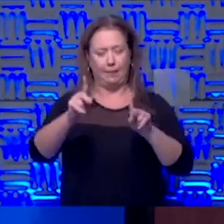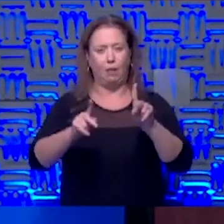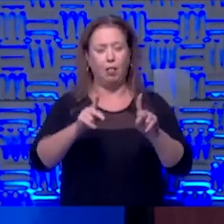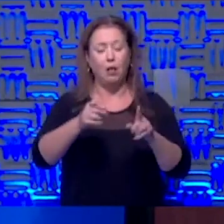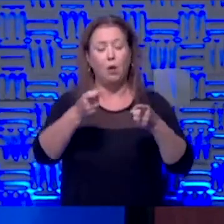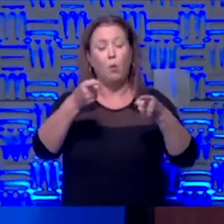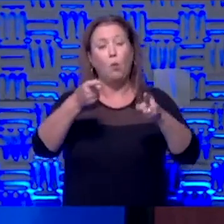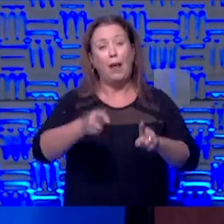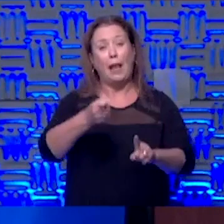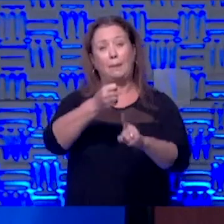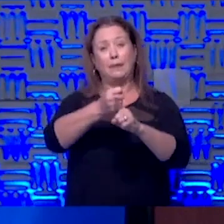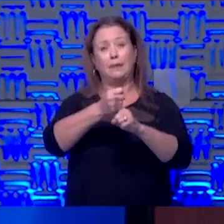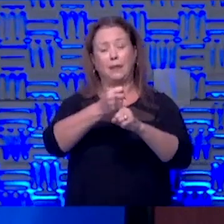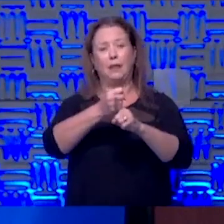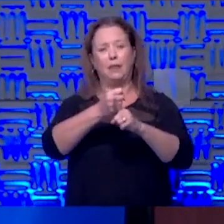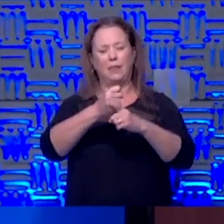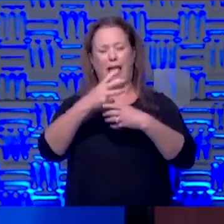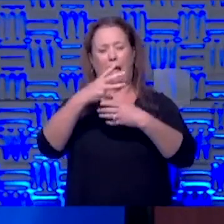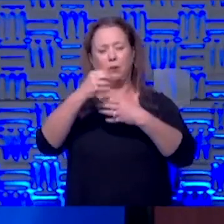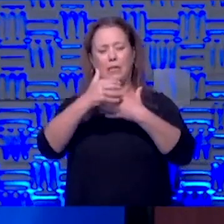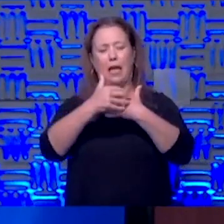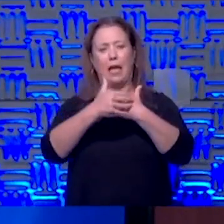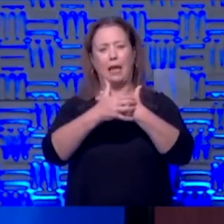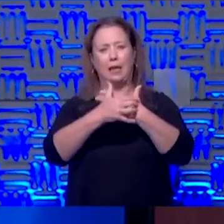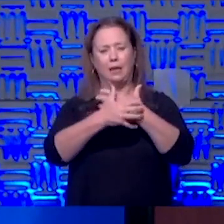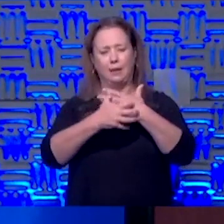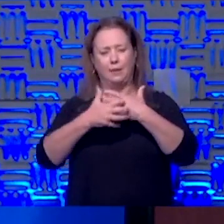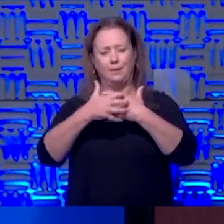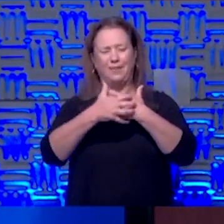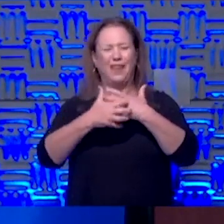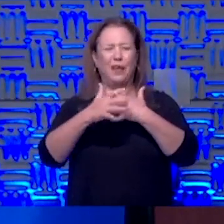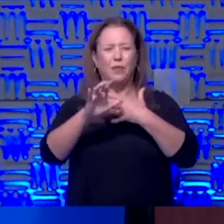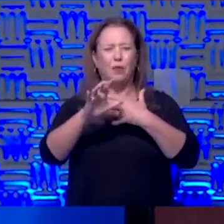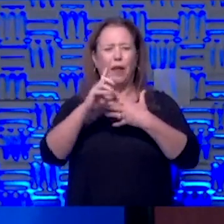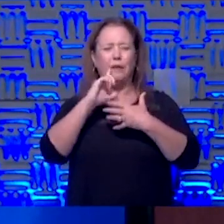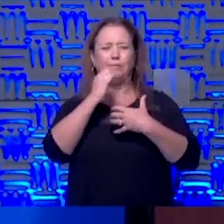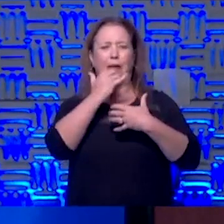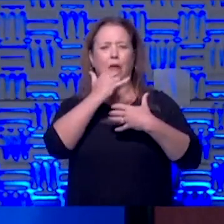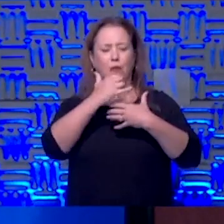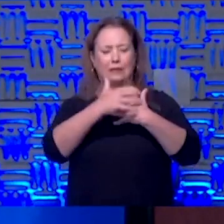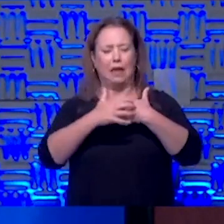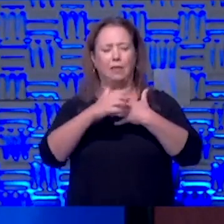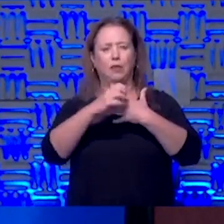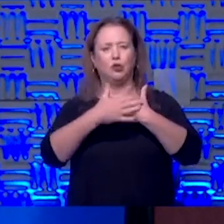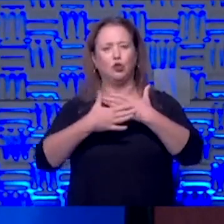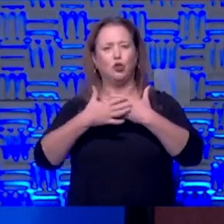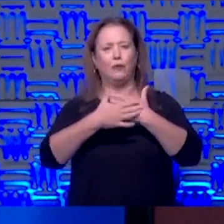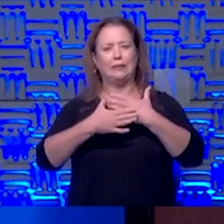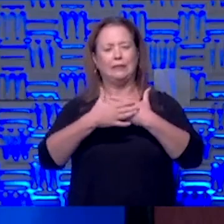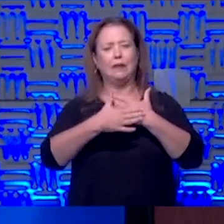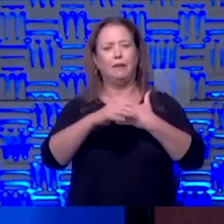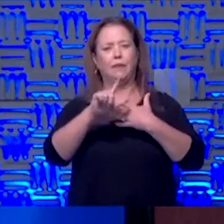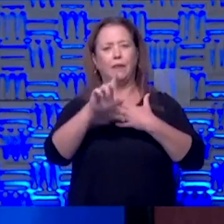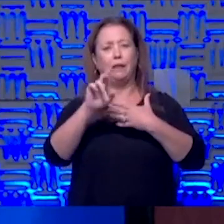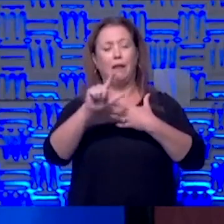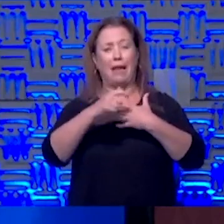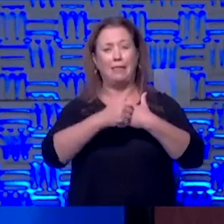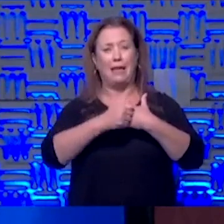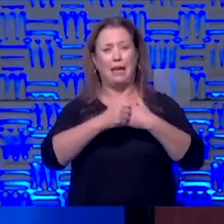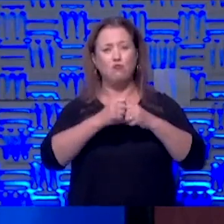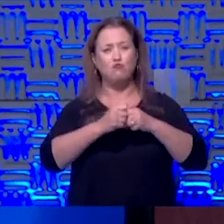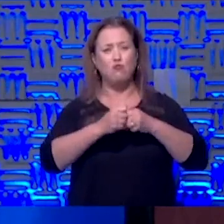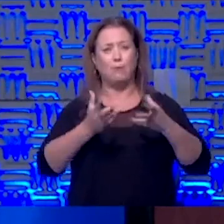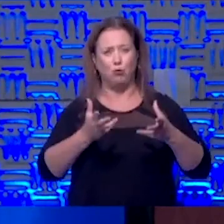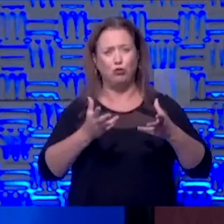what happens is that those blebs are on the outside, and there are little imperfections in the surface, the lining around the lung, and those can rupture. And when